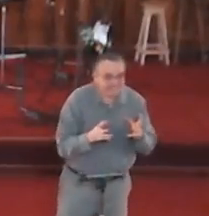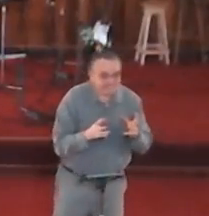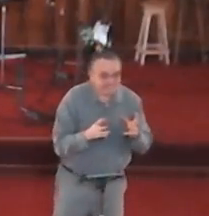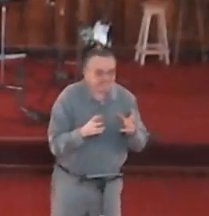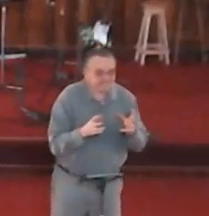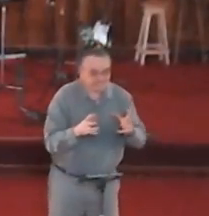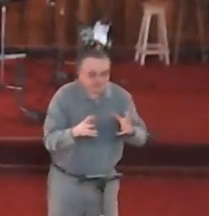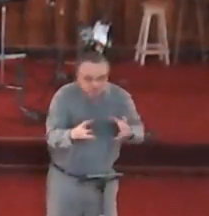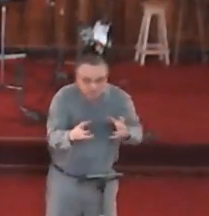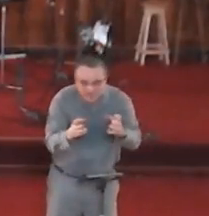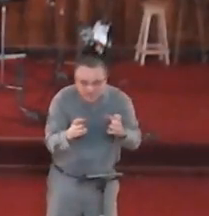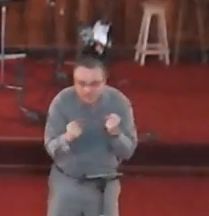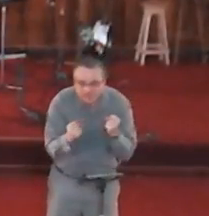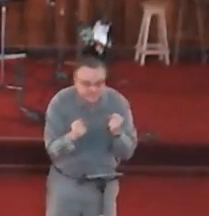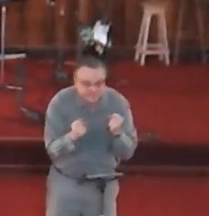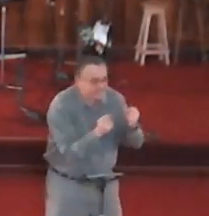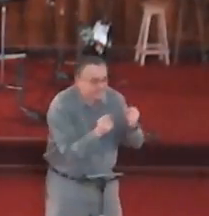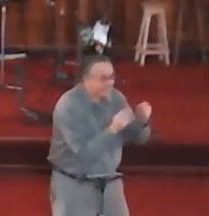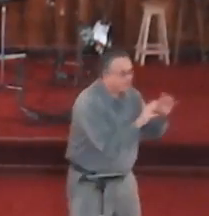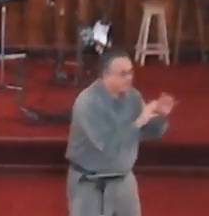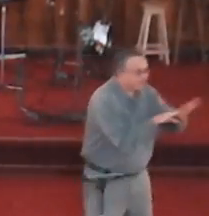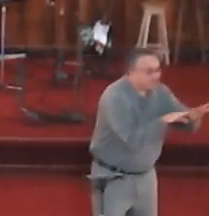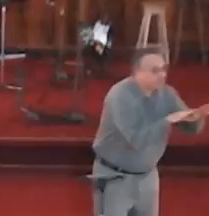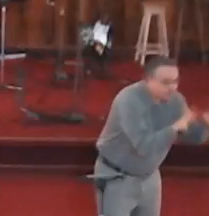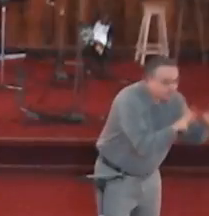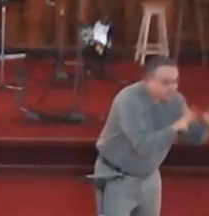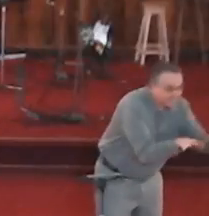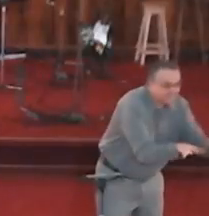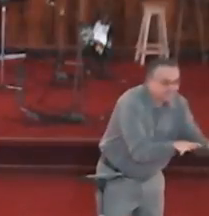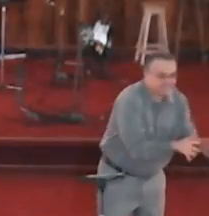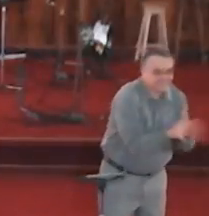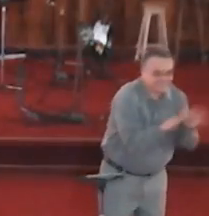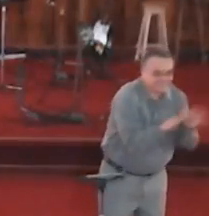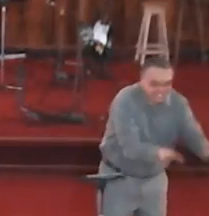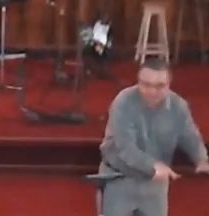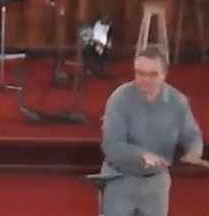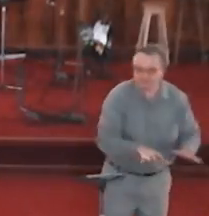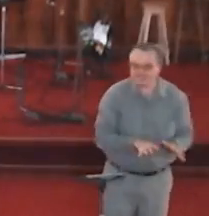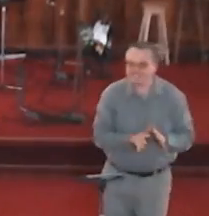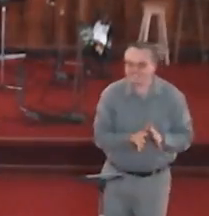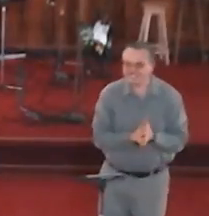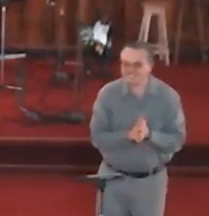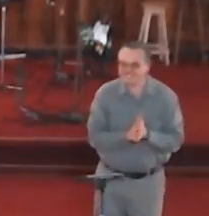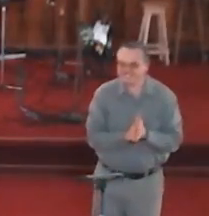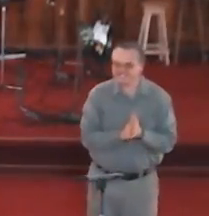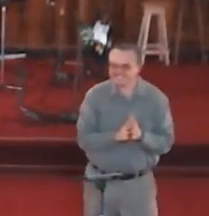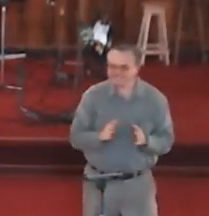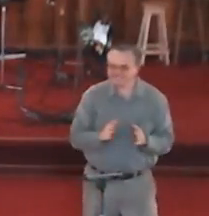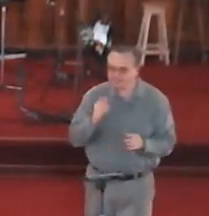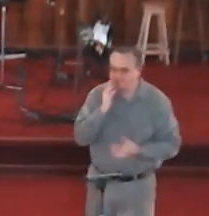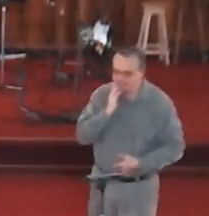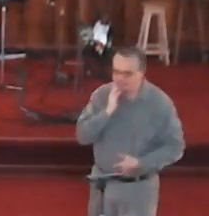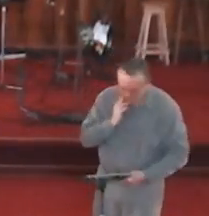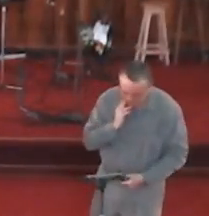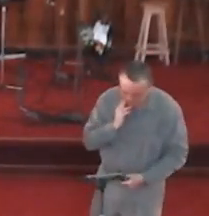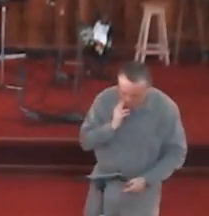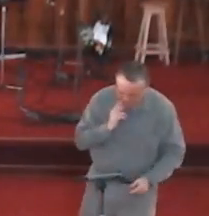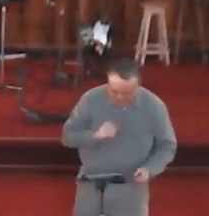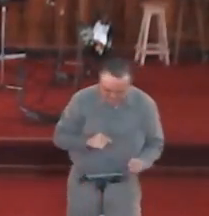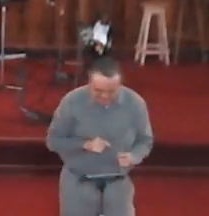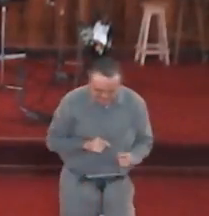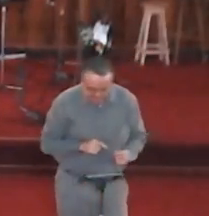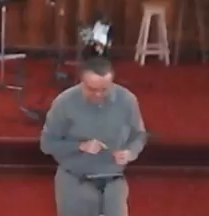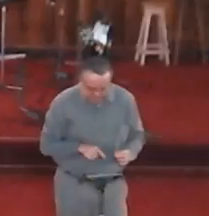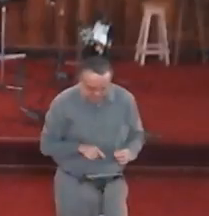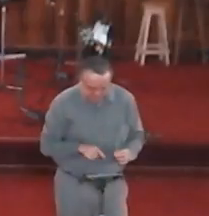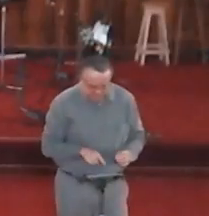haber tomado eso y decirle a Pedro, confíe, tranquilo. And then it appears that Barnabas went to Peter and